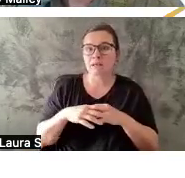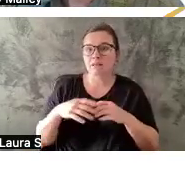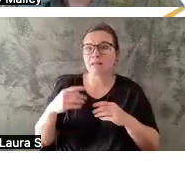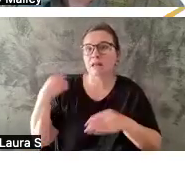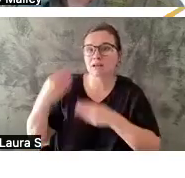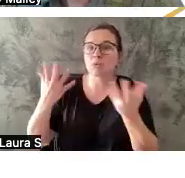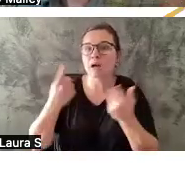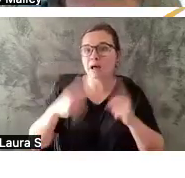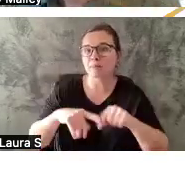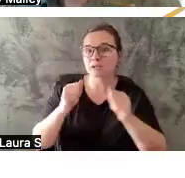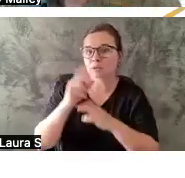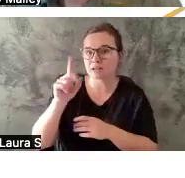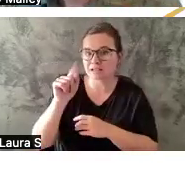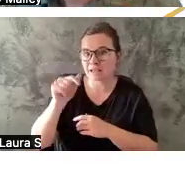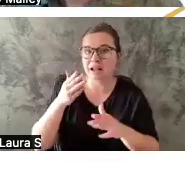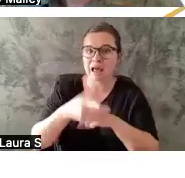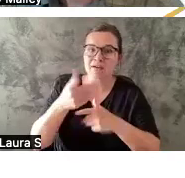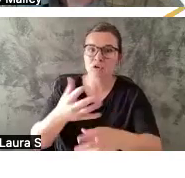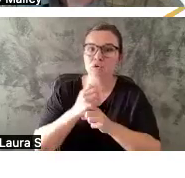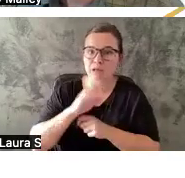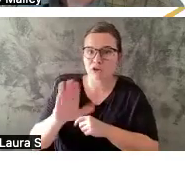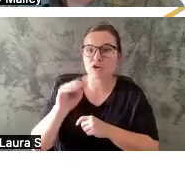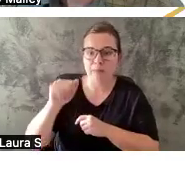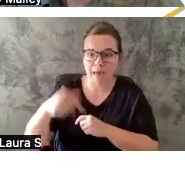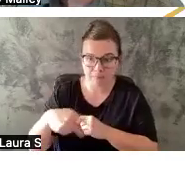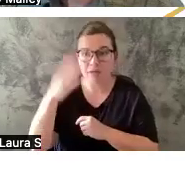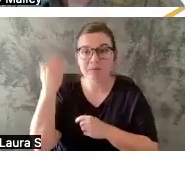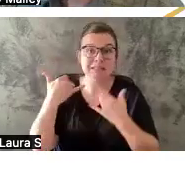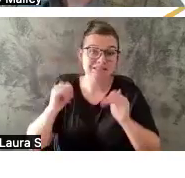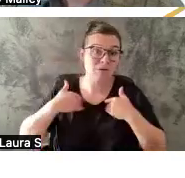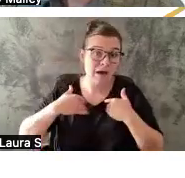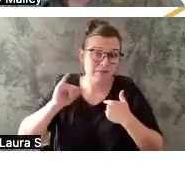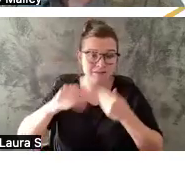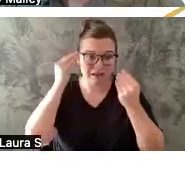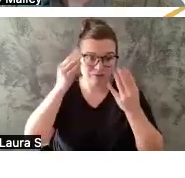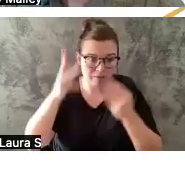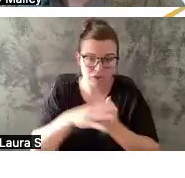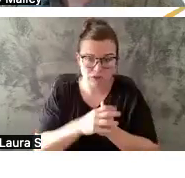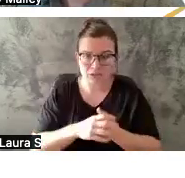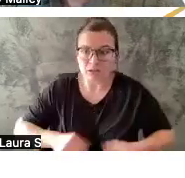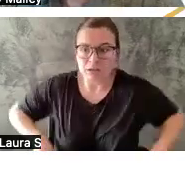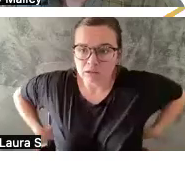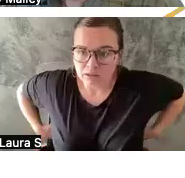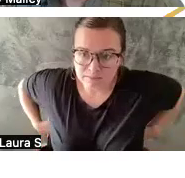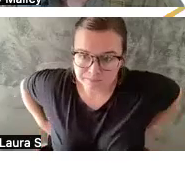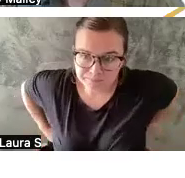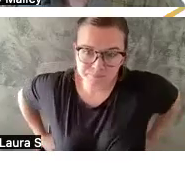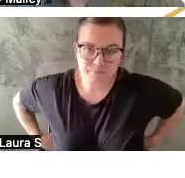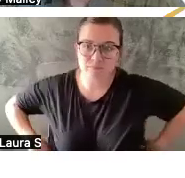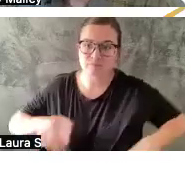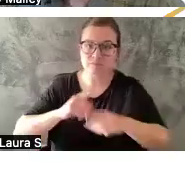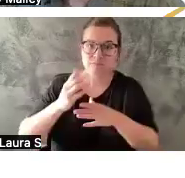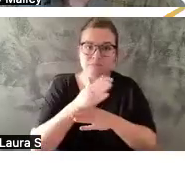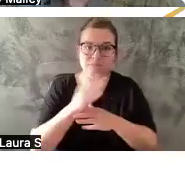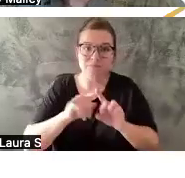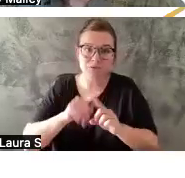happens to the data after you've gotten your little map, right? Because they still have it. Um, but a range of responses there, which again